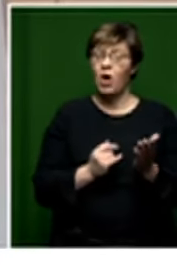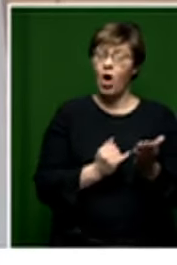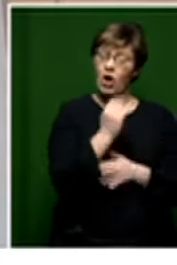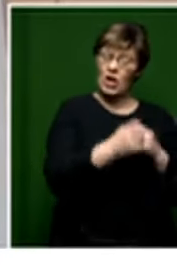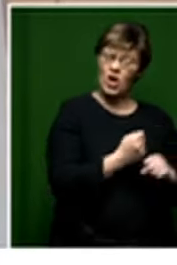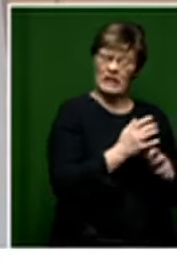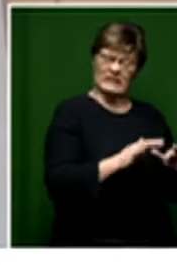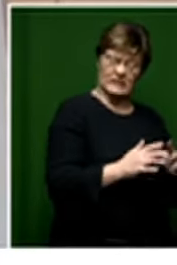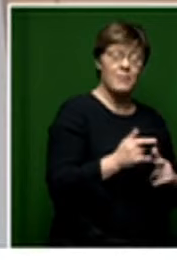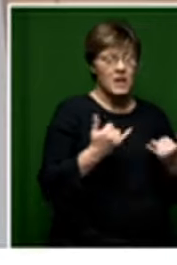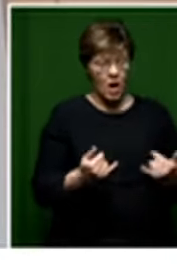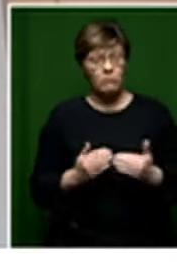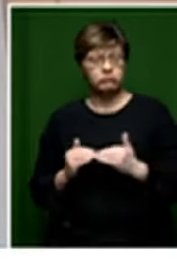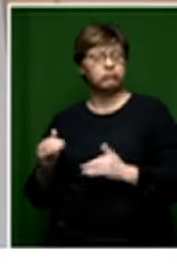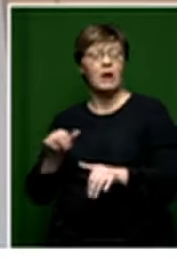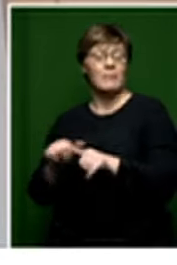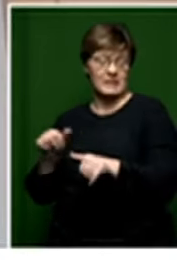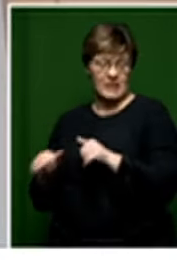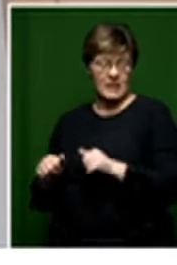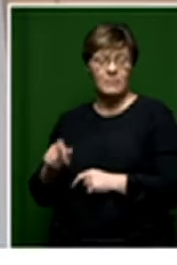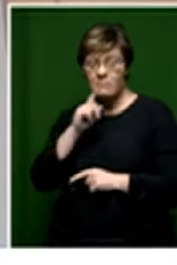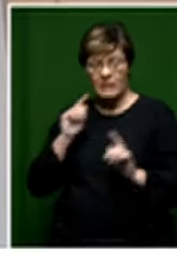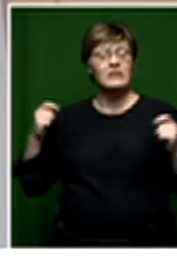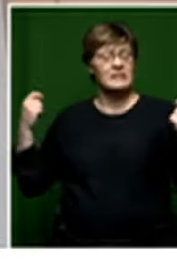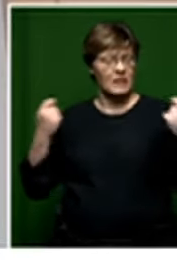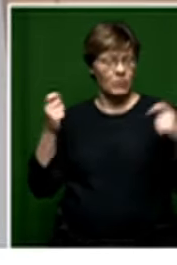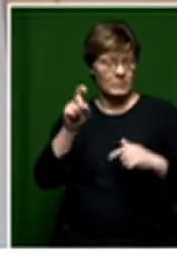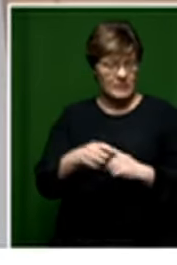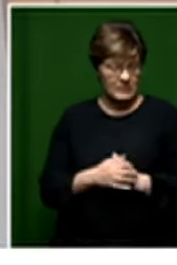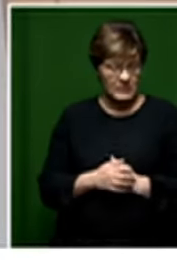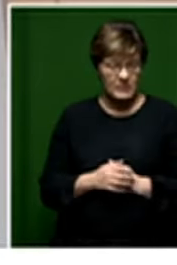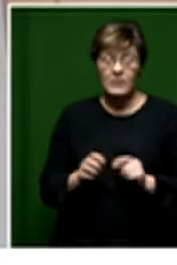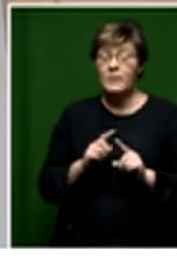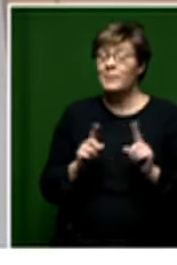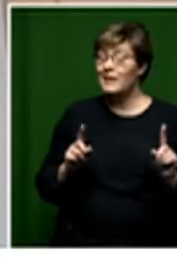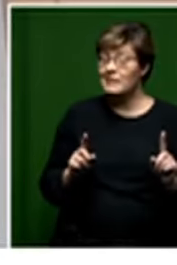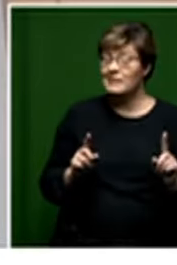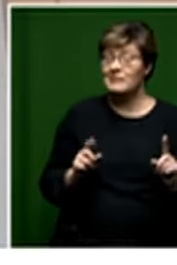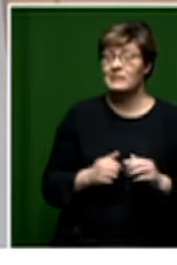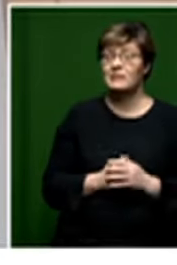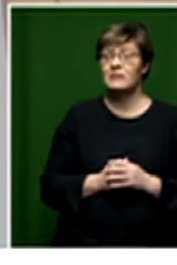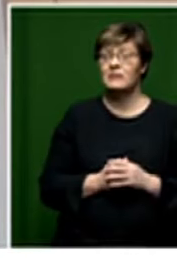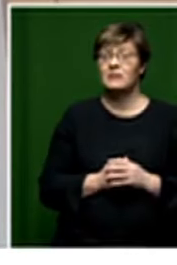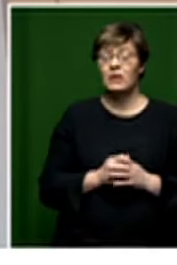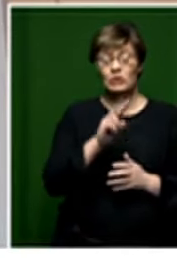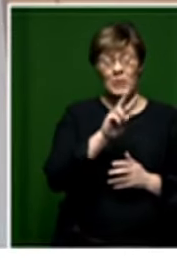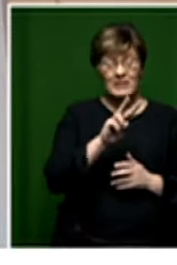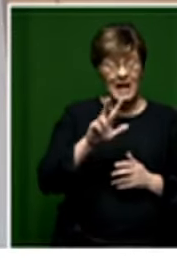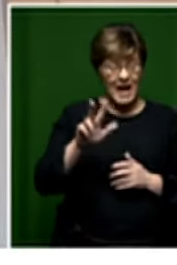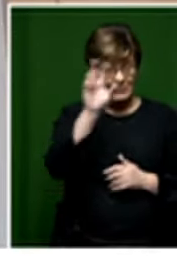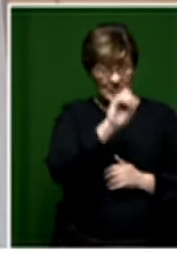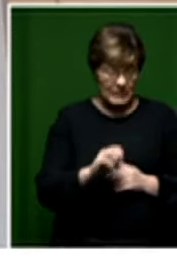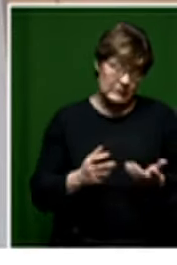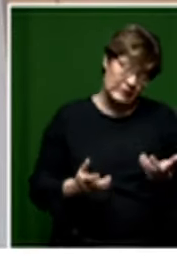year. And I think that's something that needs to be celebrated. But obviously, the fact that we still have 28%